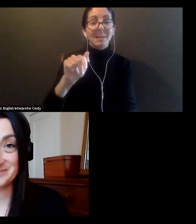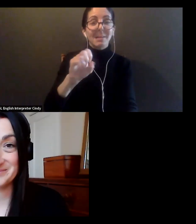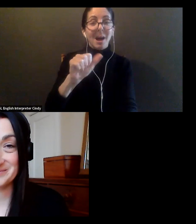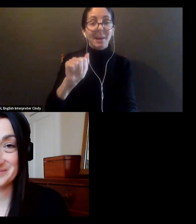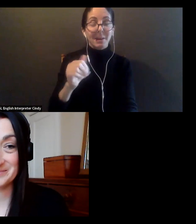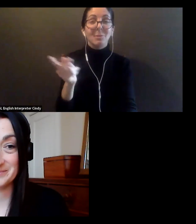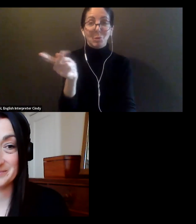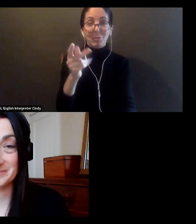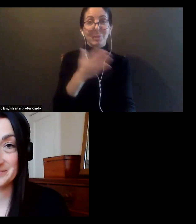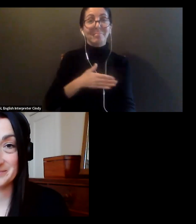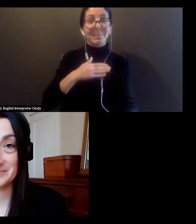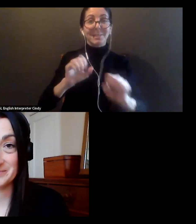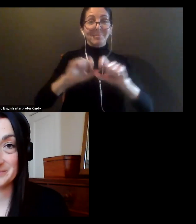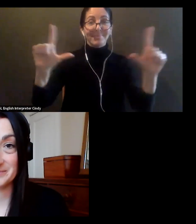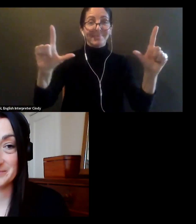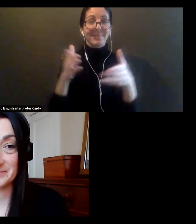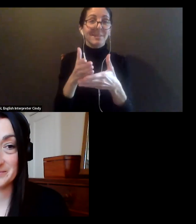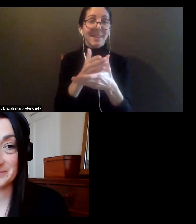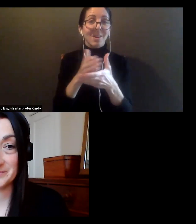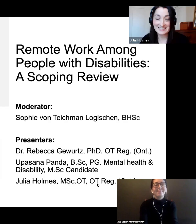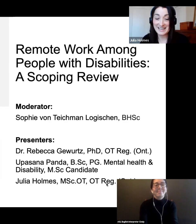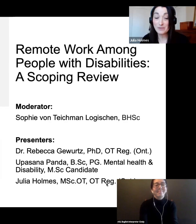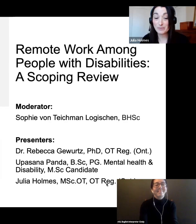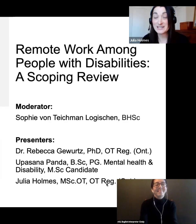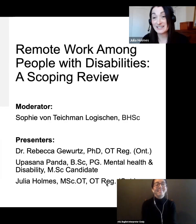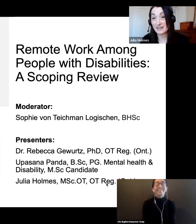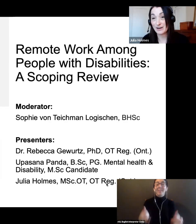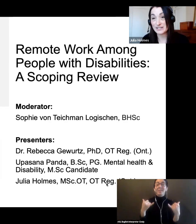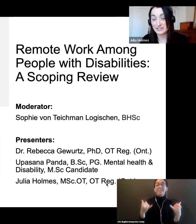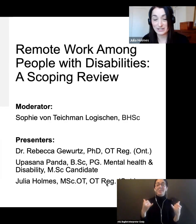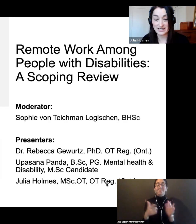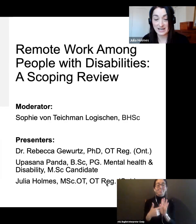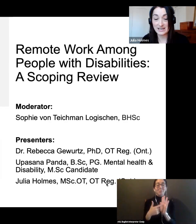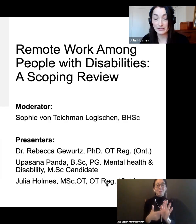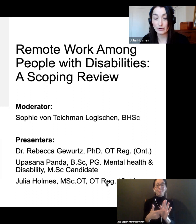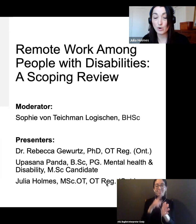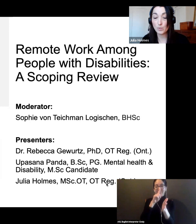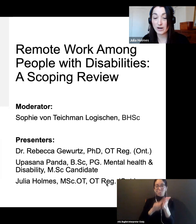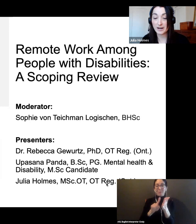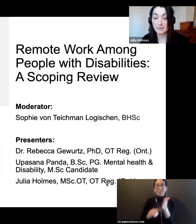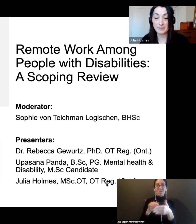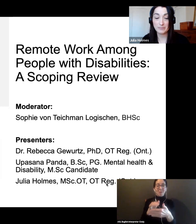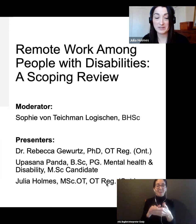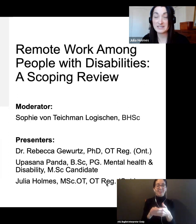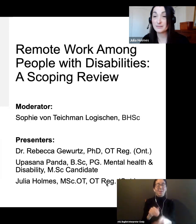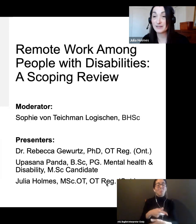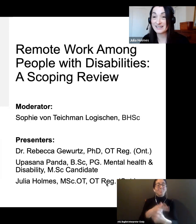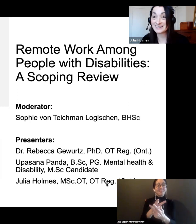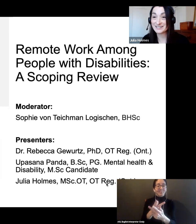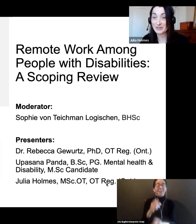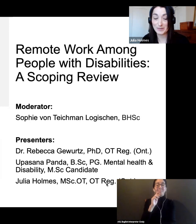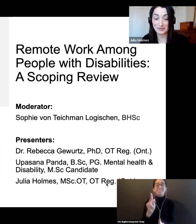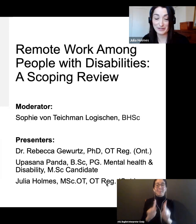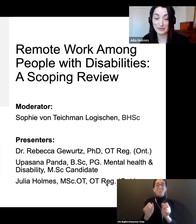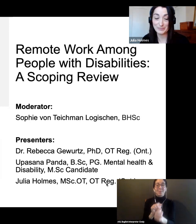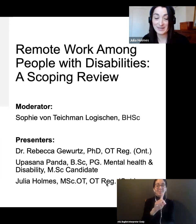screen and present their findings. Today, we're presenting our research study, Remote Work Among People with Disabilities,